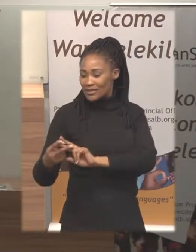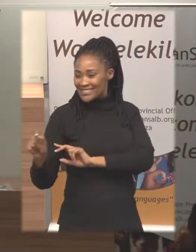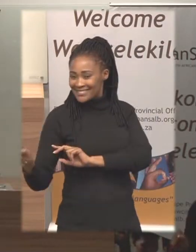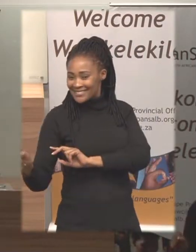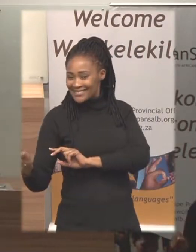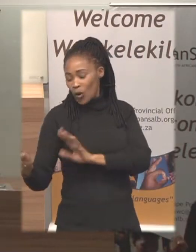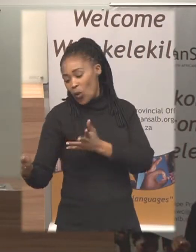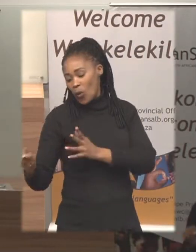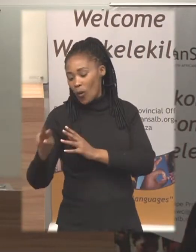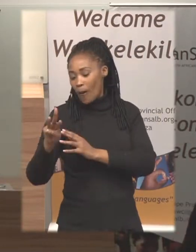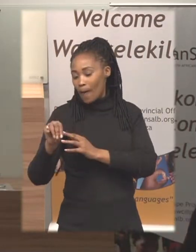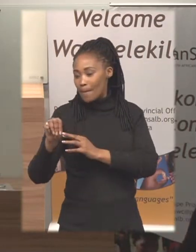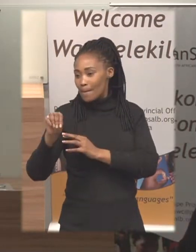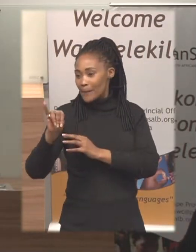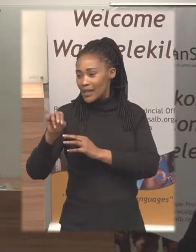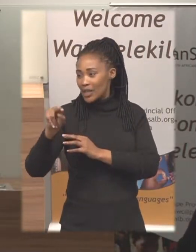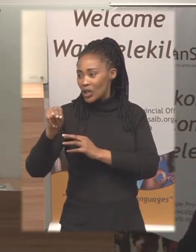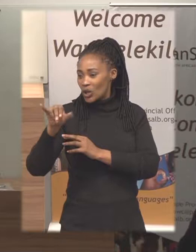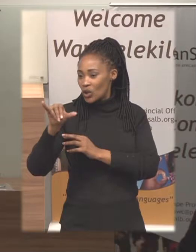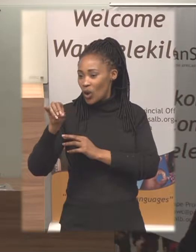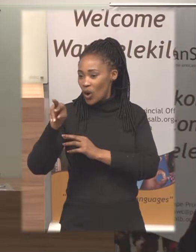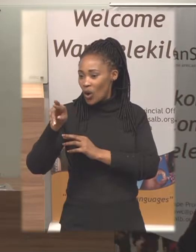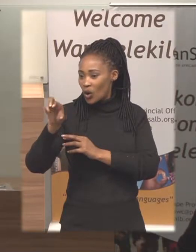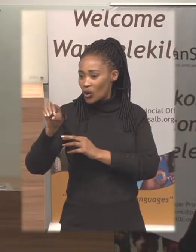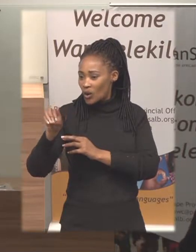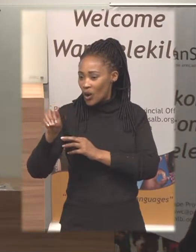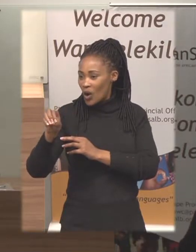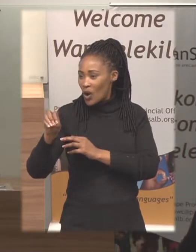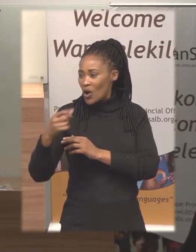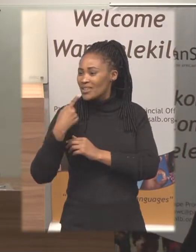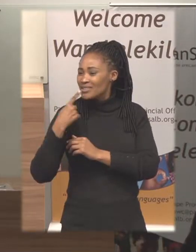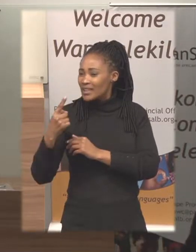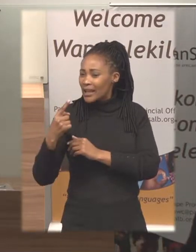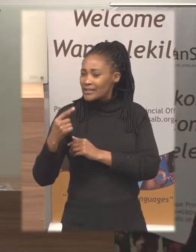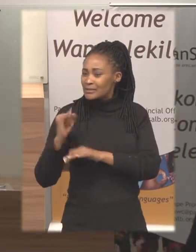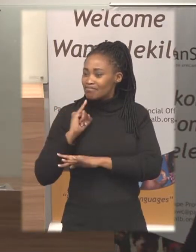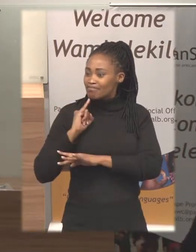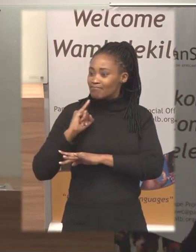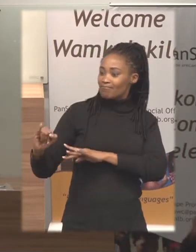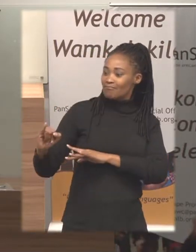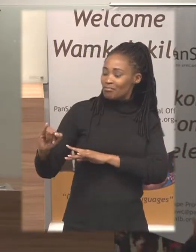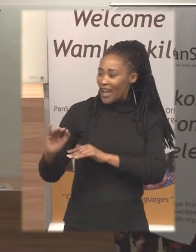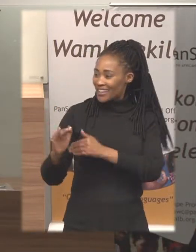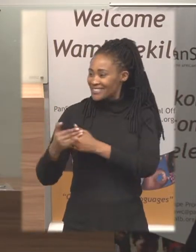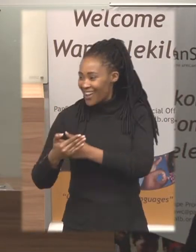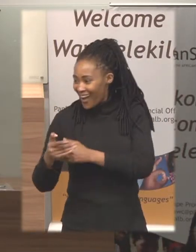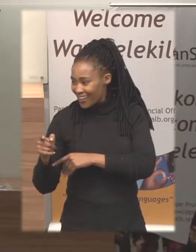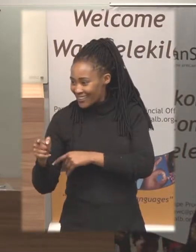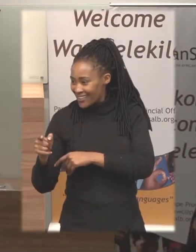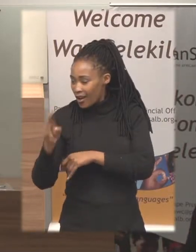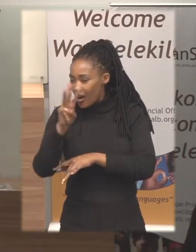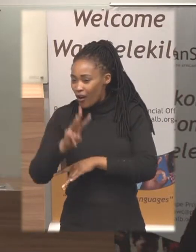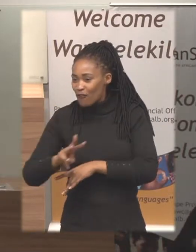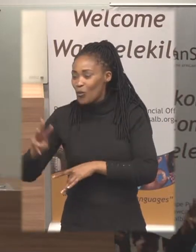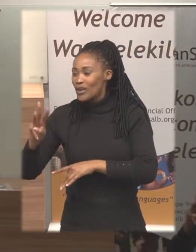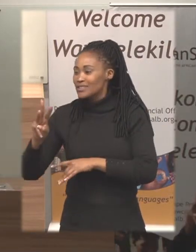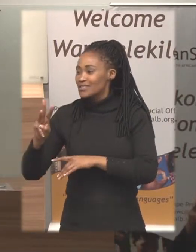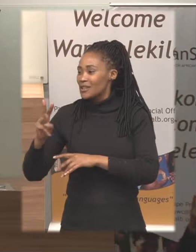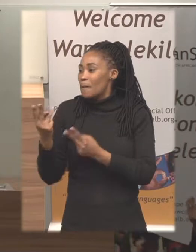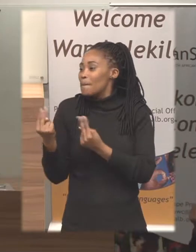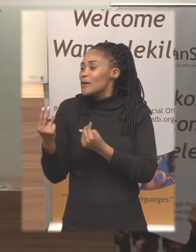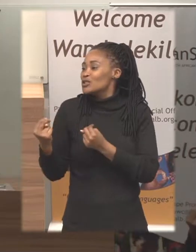Mignolo calls the darker side of Western modernity. So Mignolo, in his book, The Darker Side